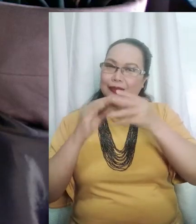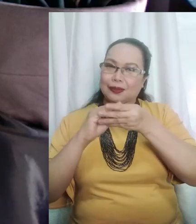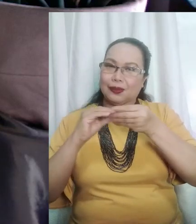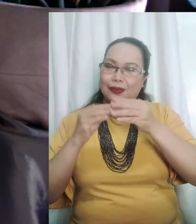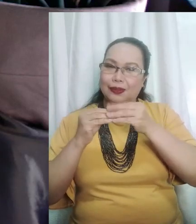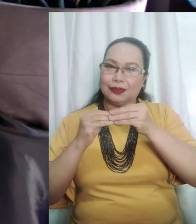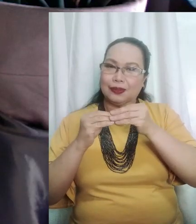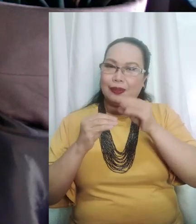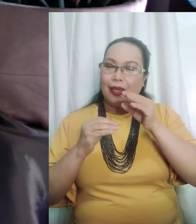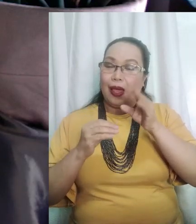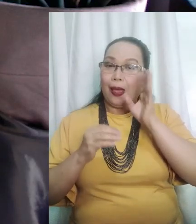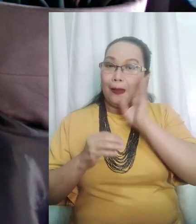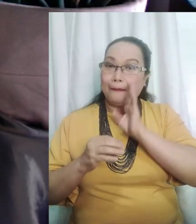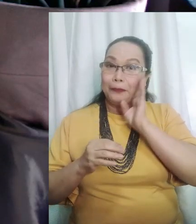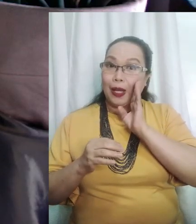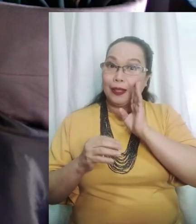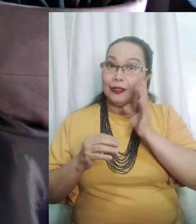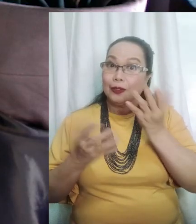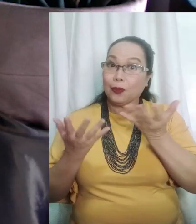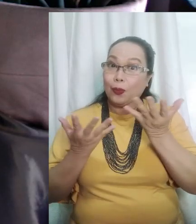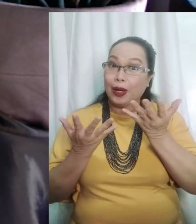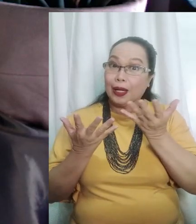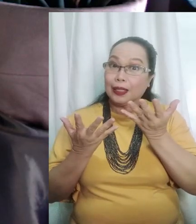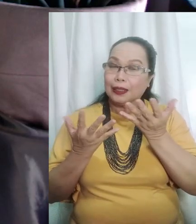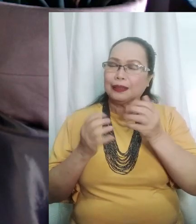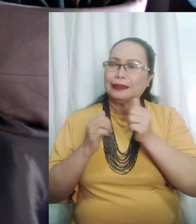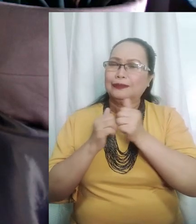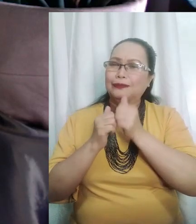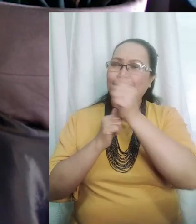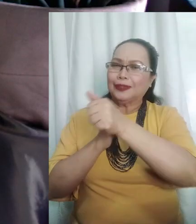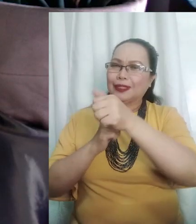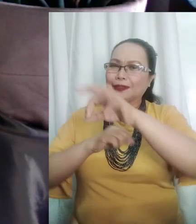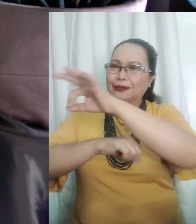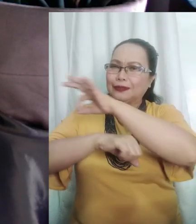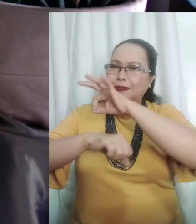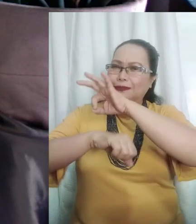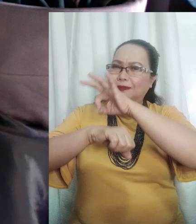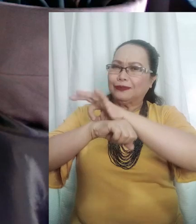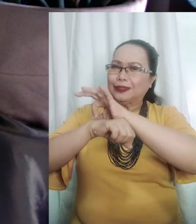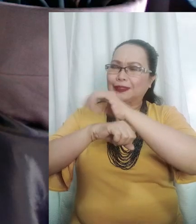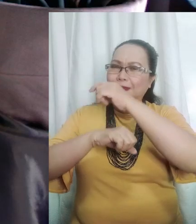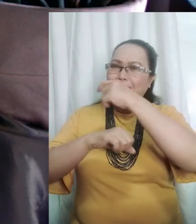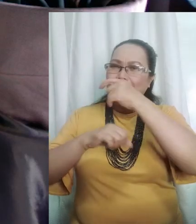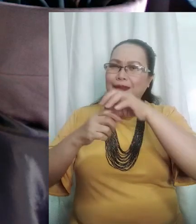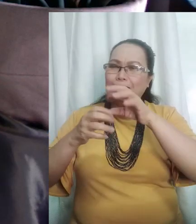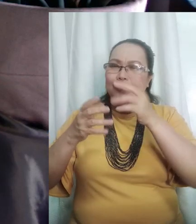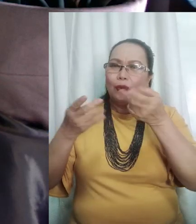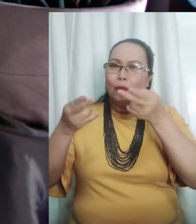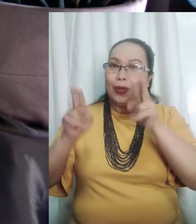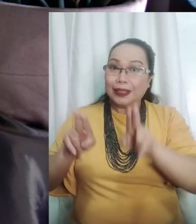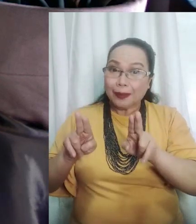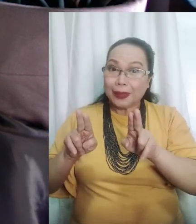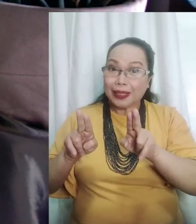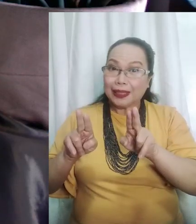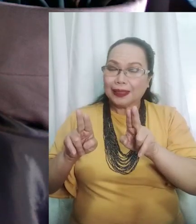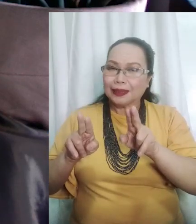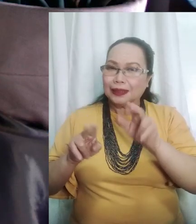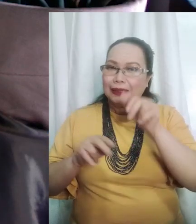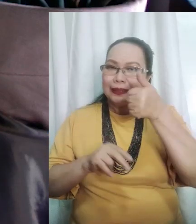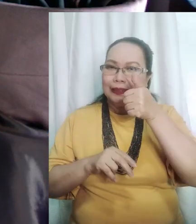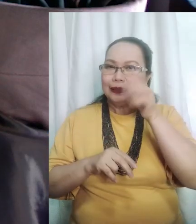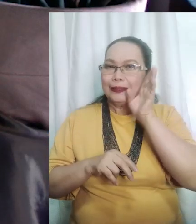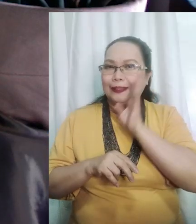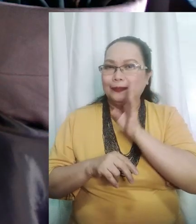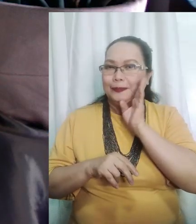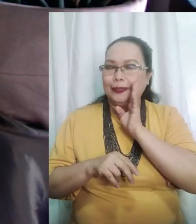soon found them far in the desert. And you know the story, you know. What happened? The